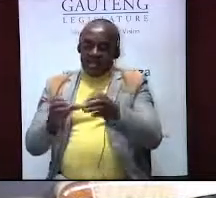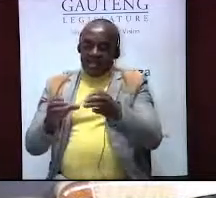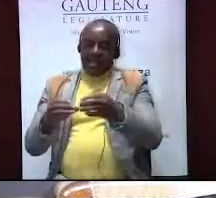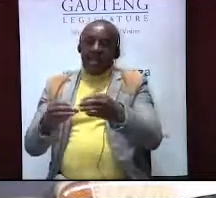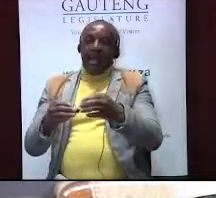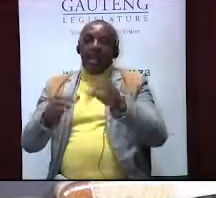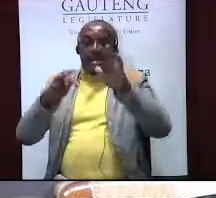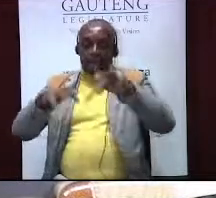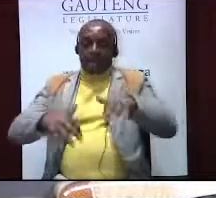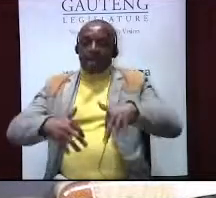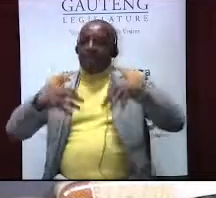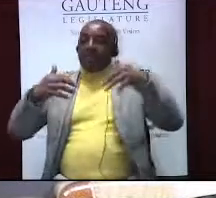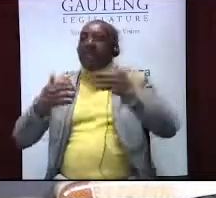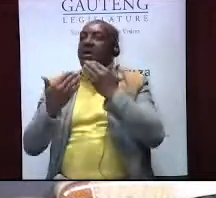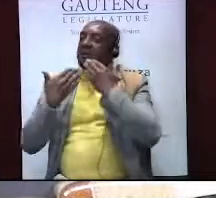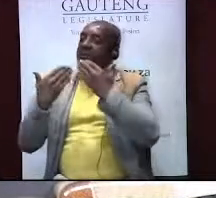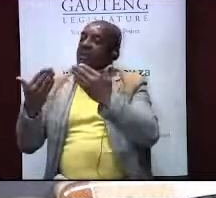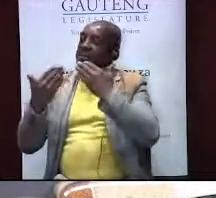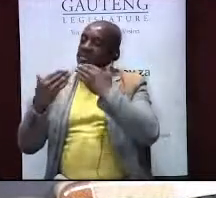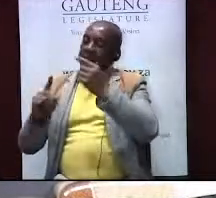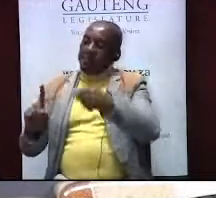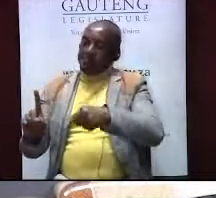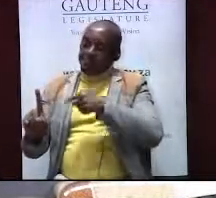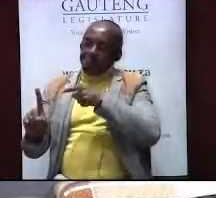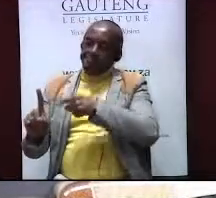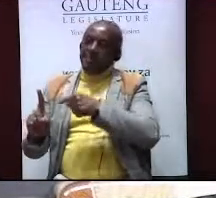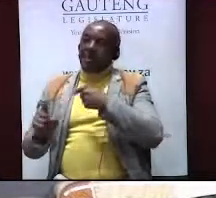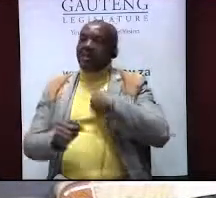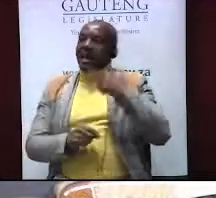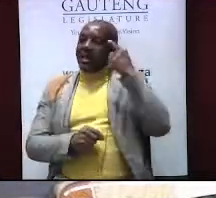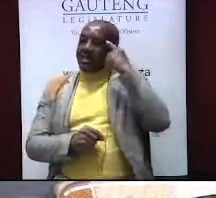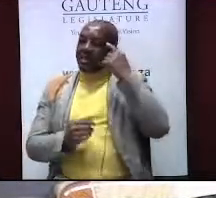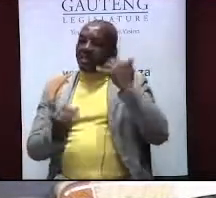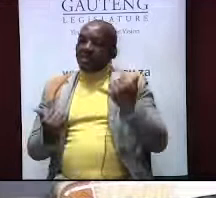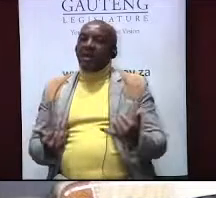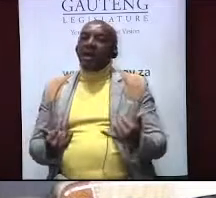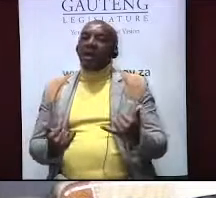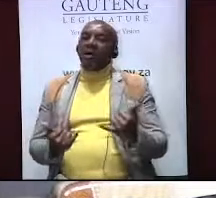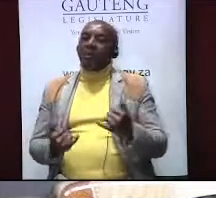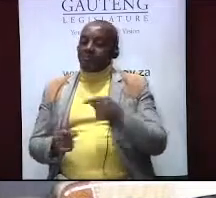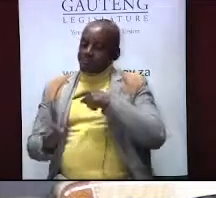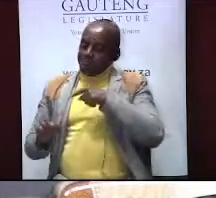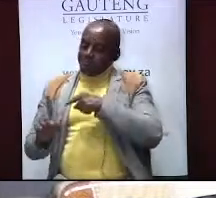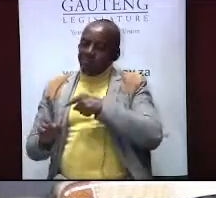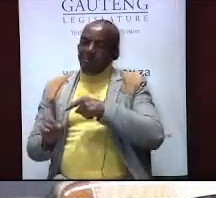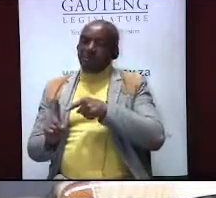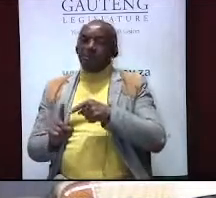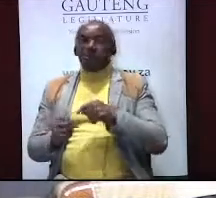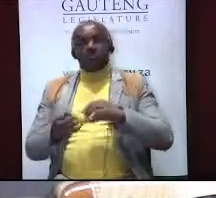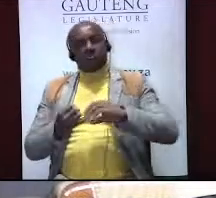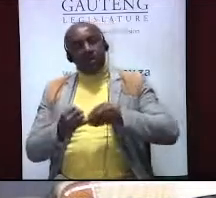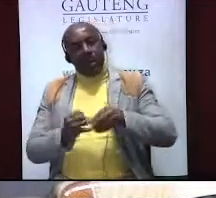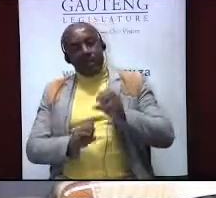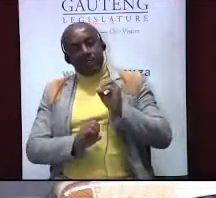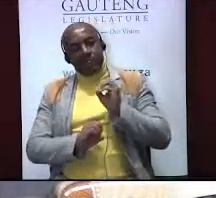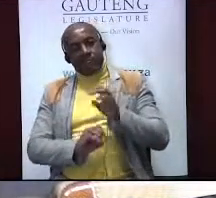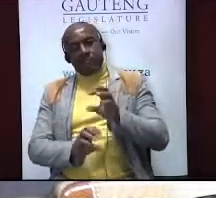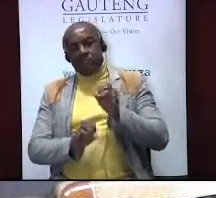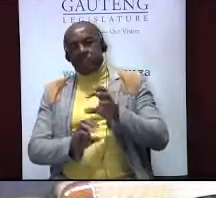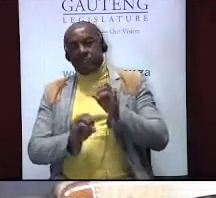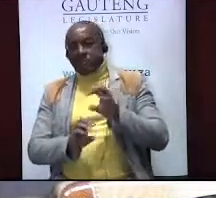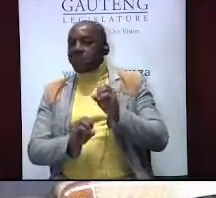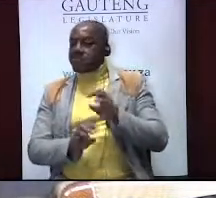inspirational and very emotional. And I think she made an emphasis on the fact